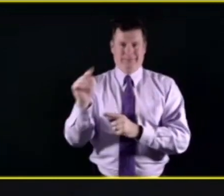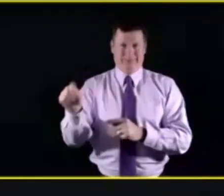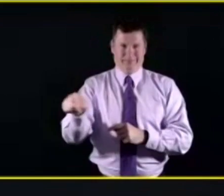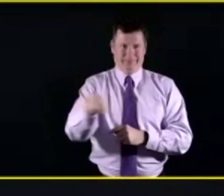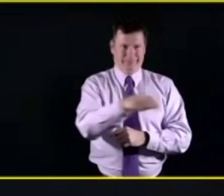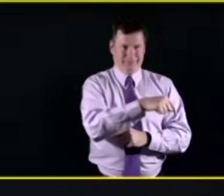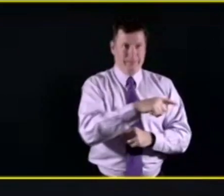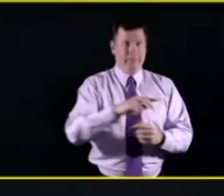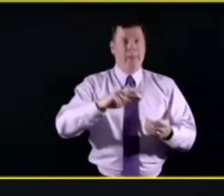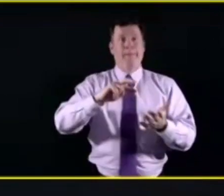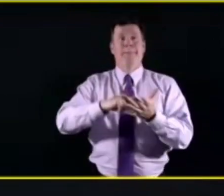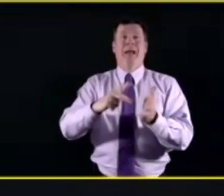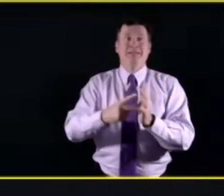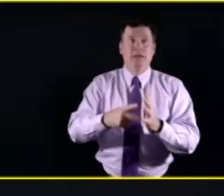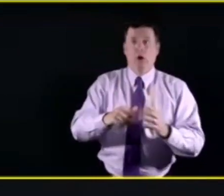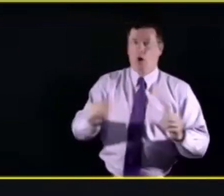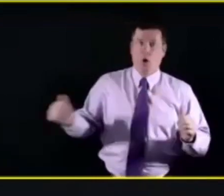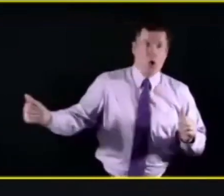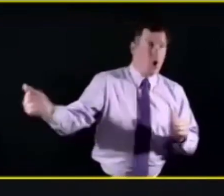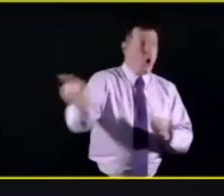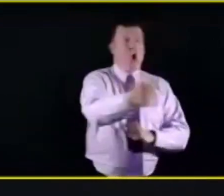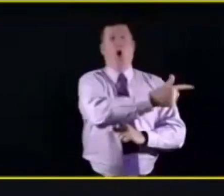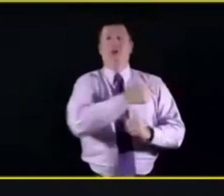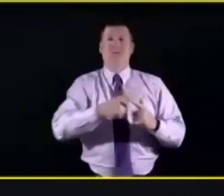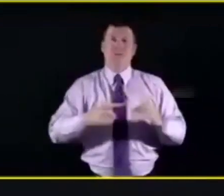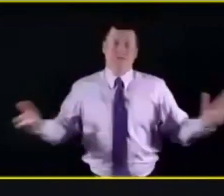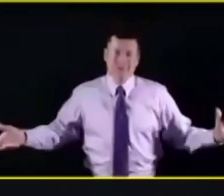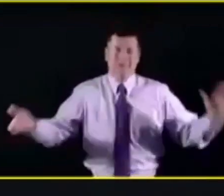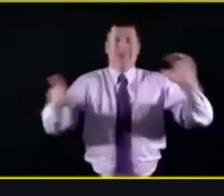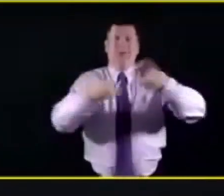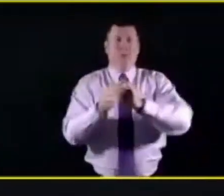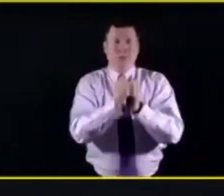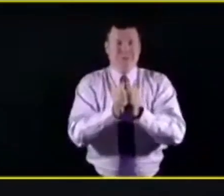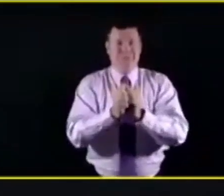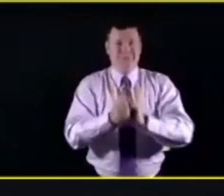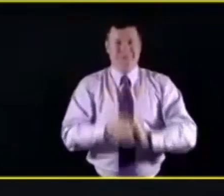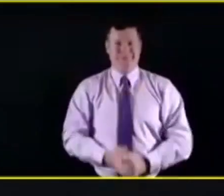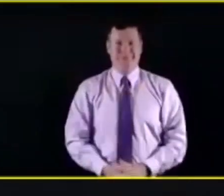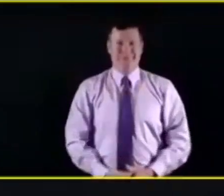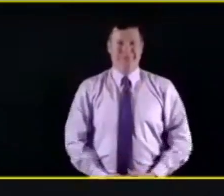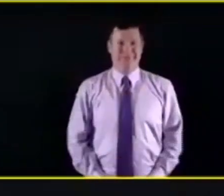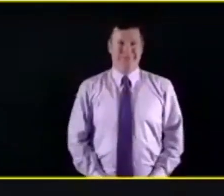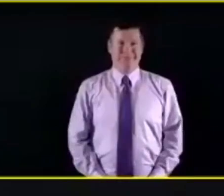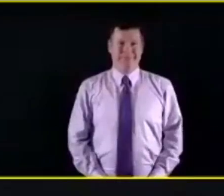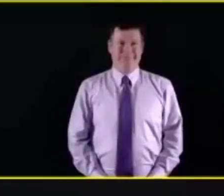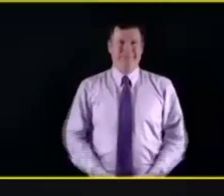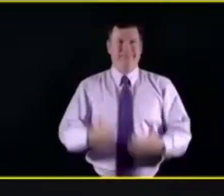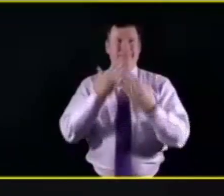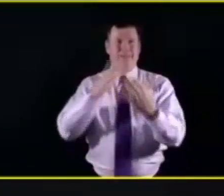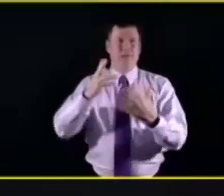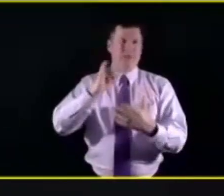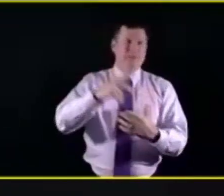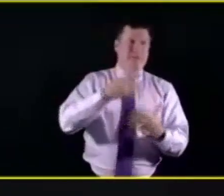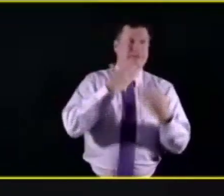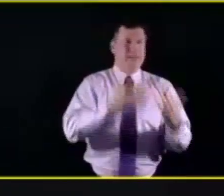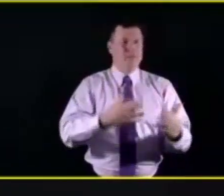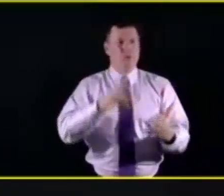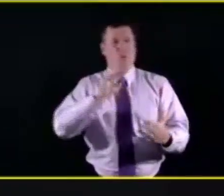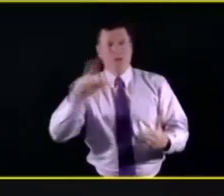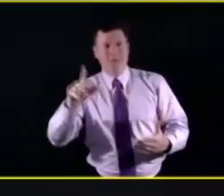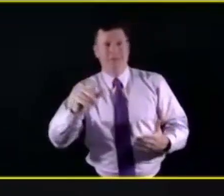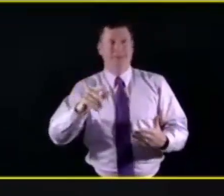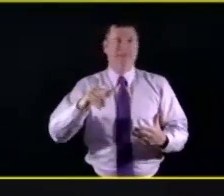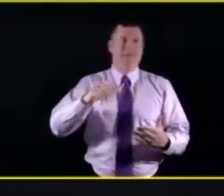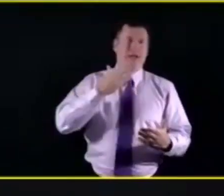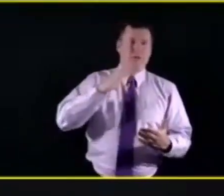Falvey, Dr. Ed Walsh, Dr. Michael Mendoza, all of our colleagues in the media, Will and Chris and Morgan from